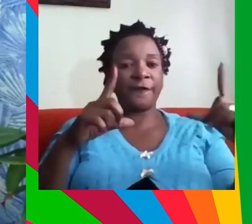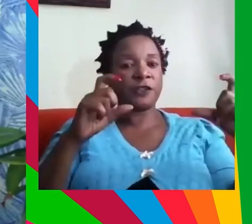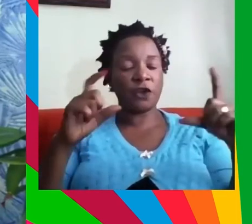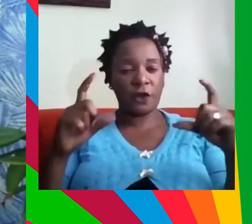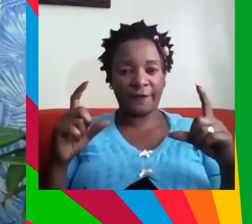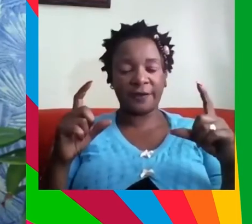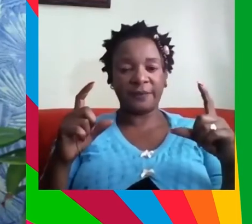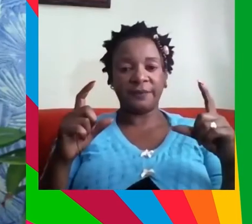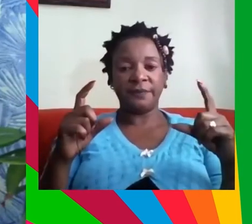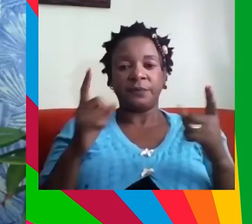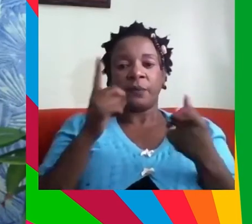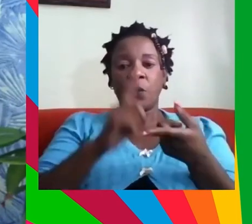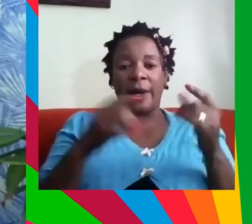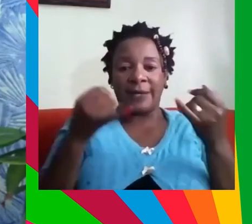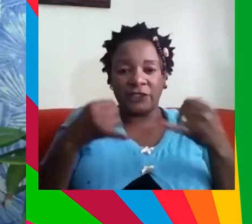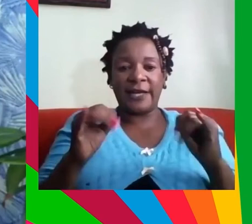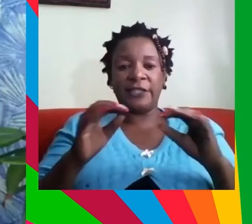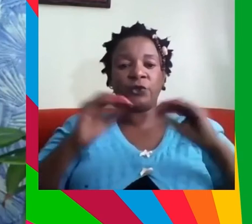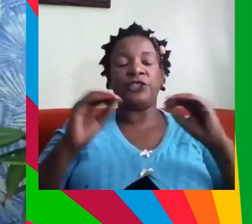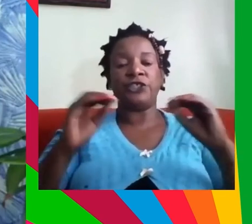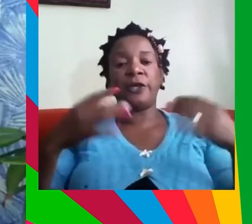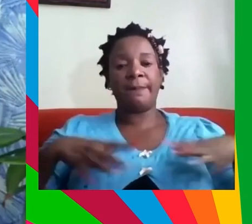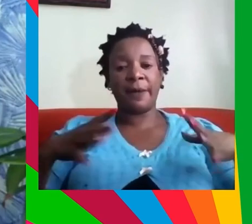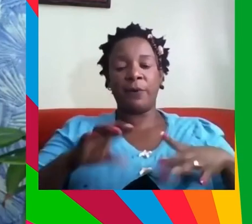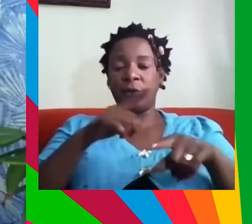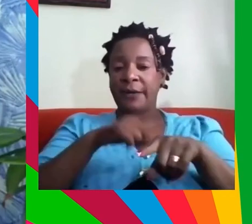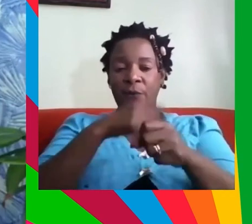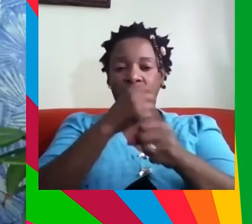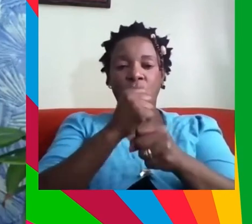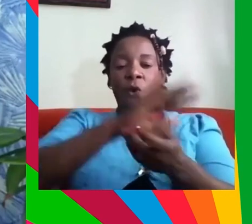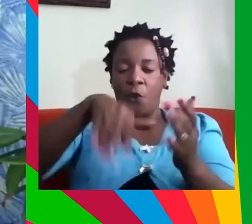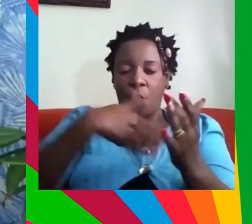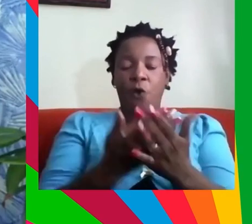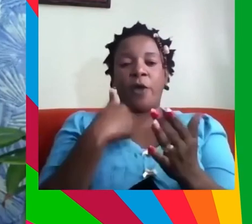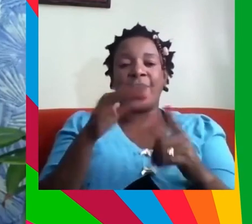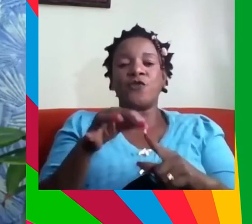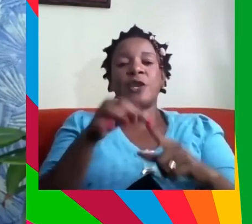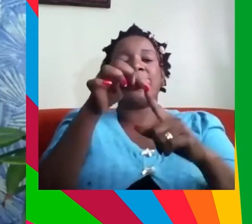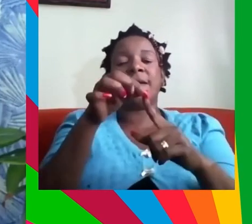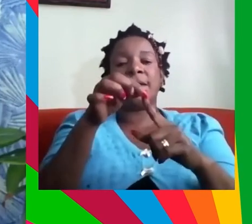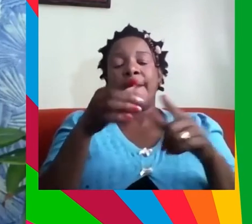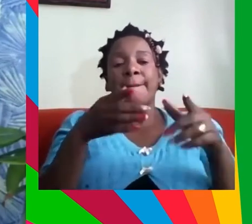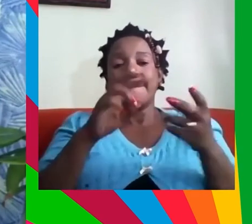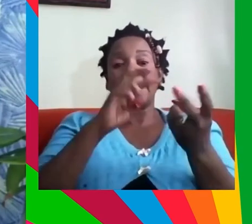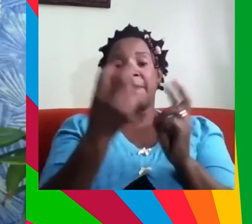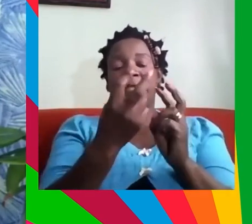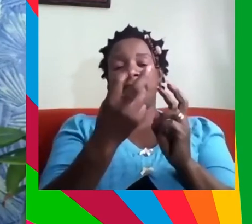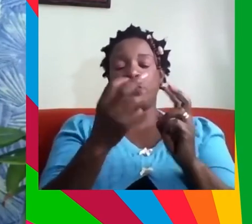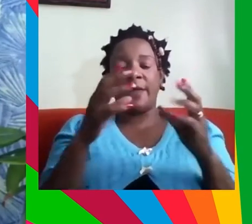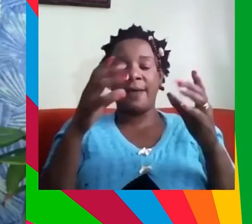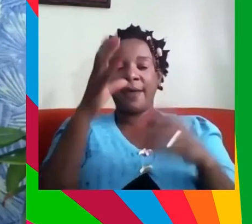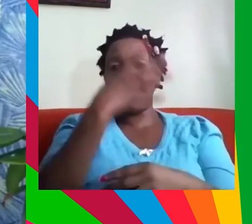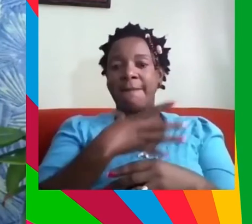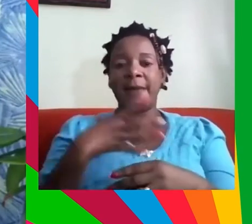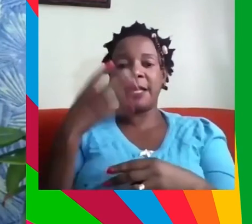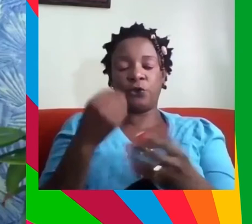and what I try to teach people when it comes to photography, that we all bring our unique perspective to the images that we create. And that